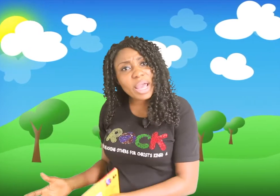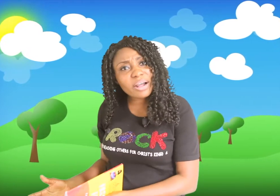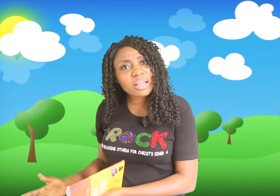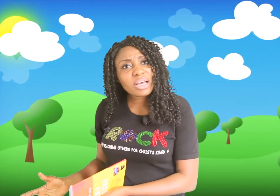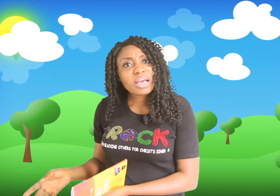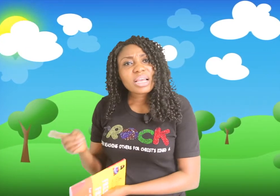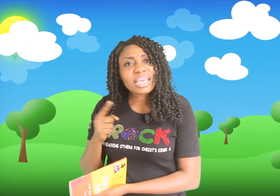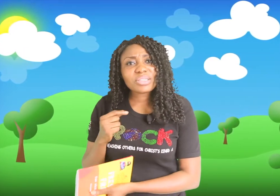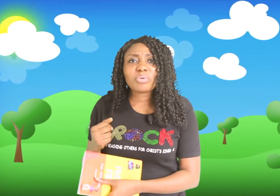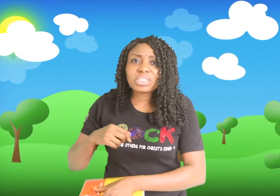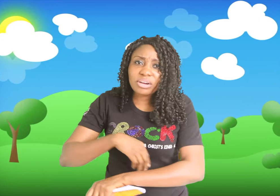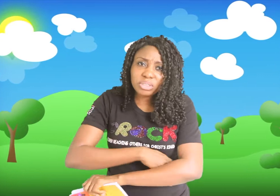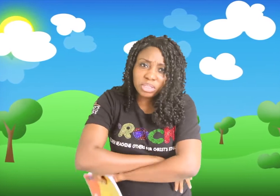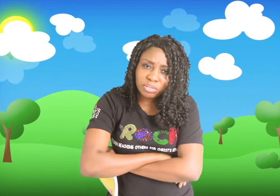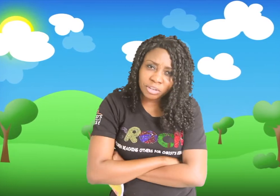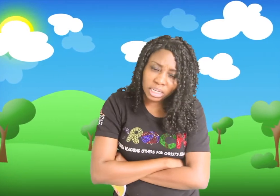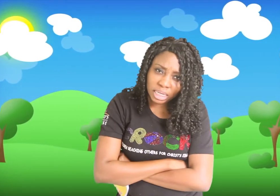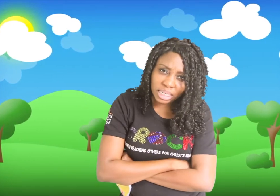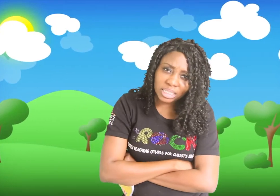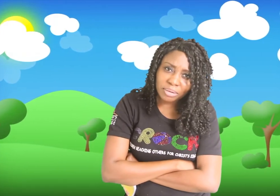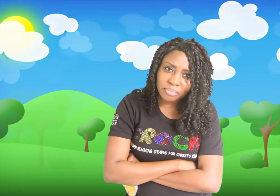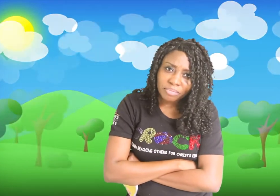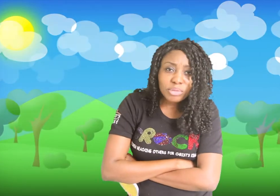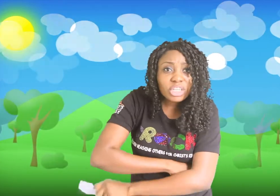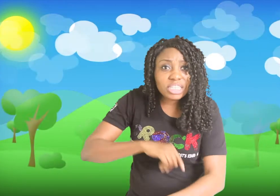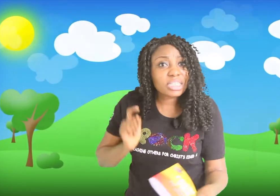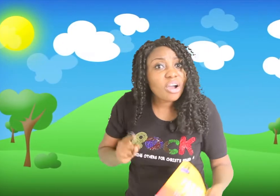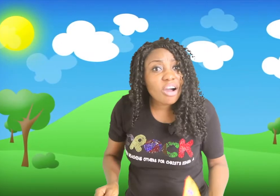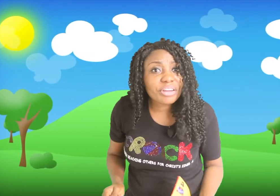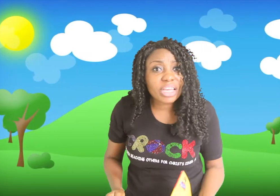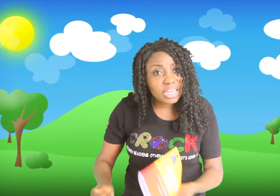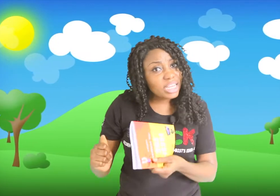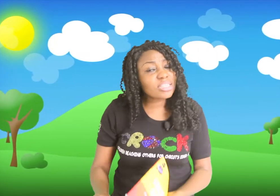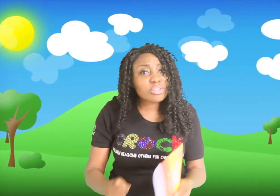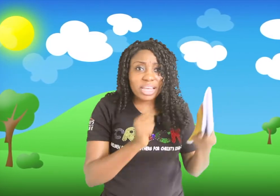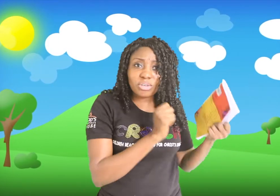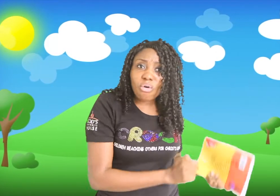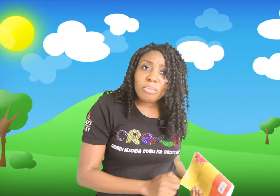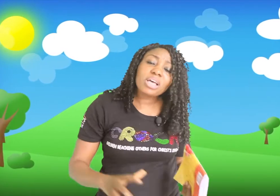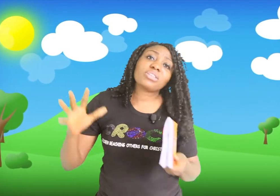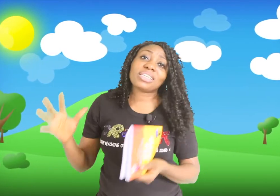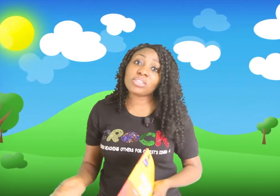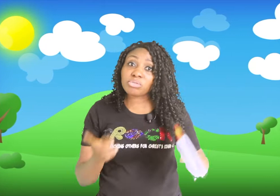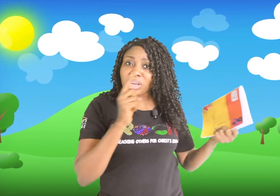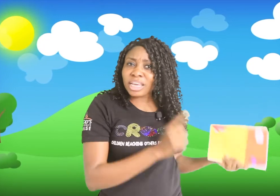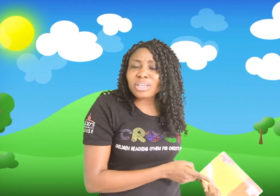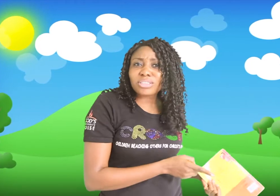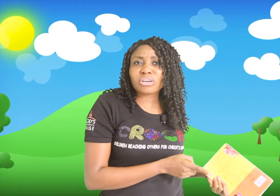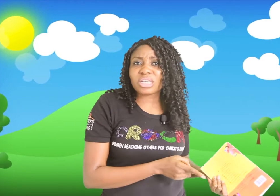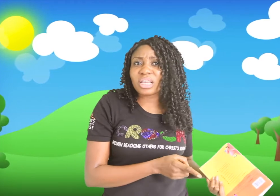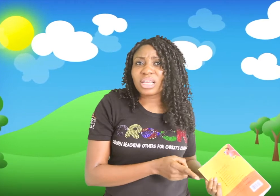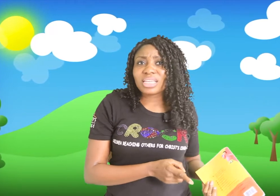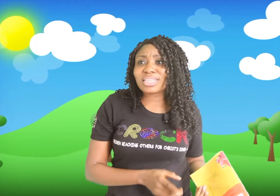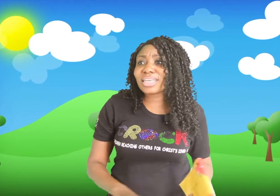was well. Guess what Jairus must be feeling at that time? Because he's in a hurry. He needs to get home so that Jesus will heal